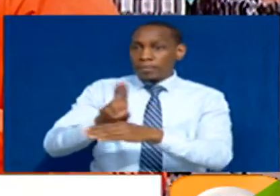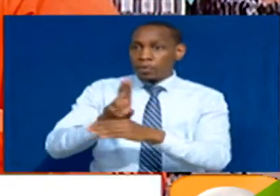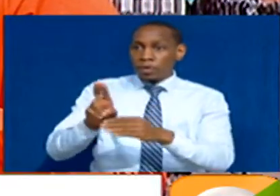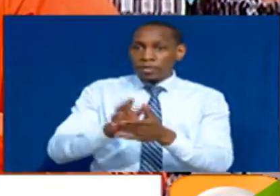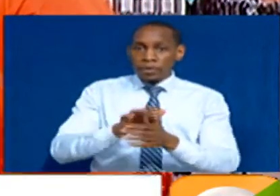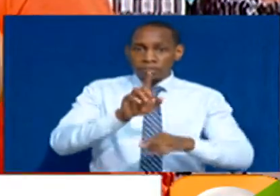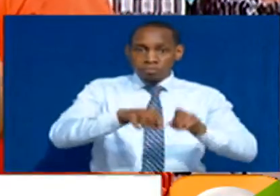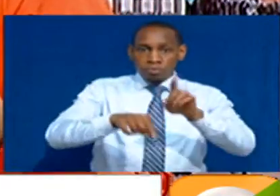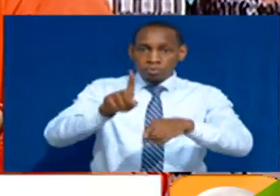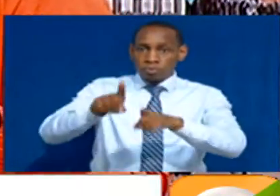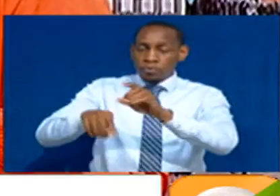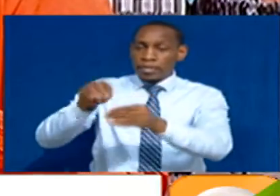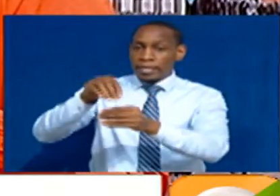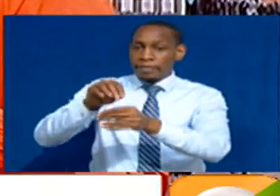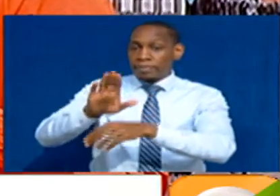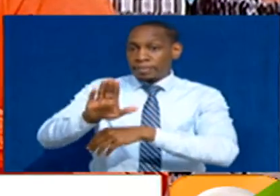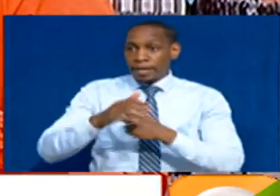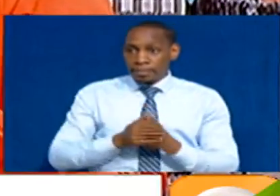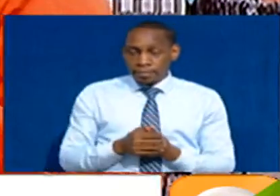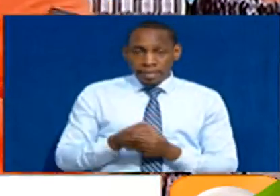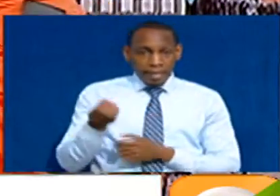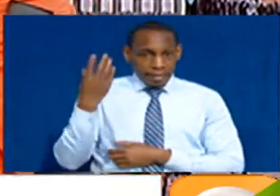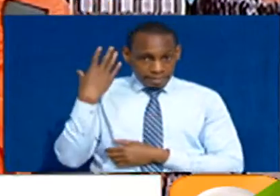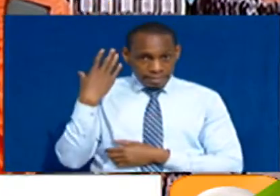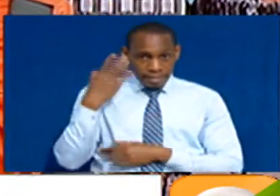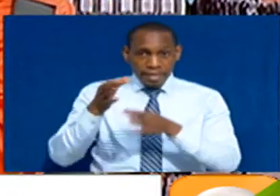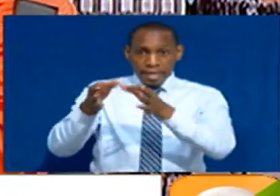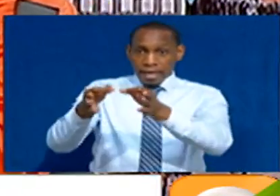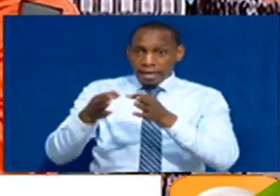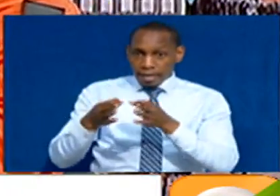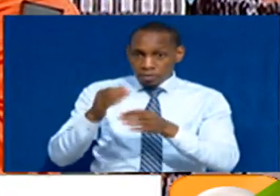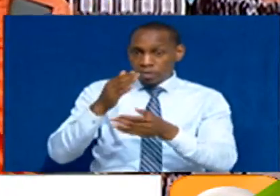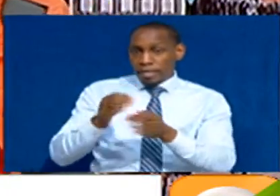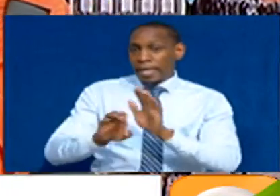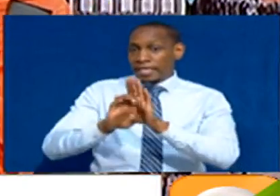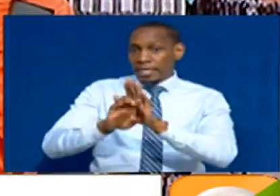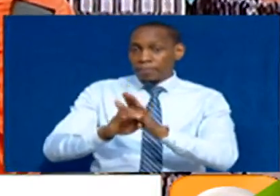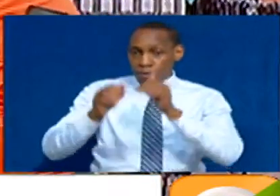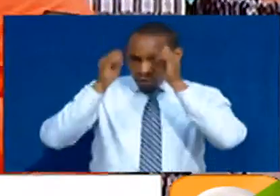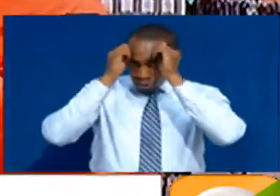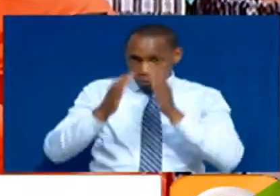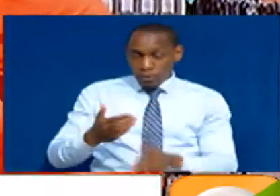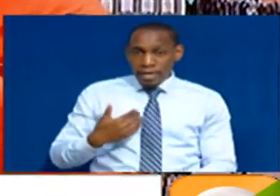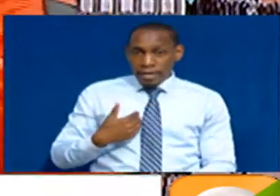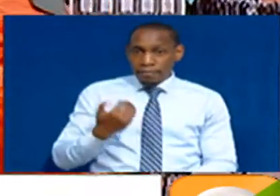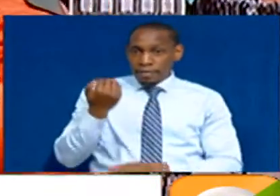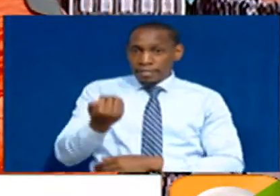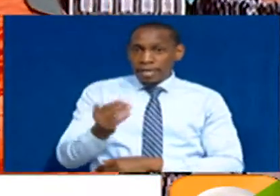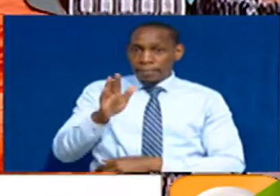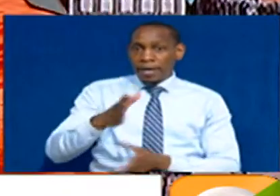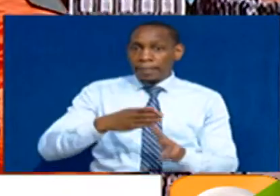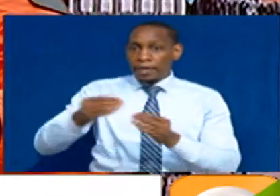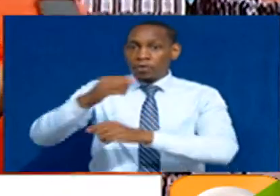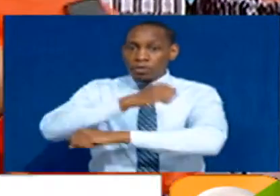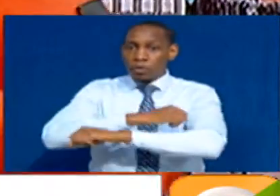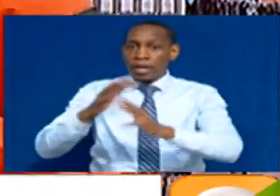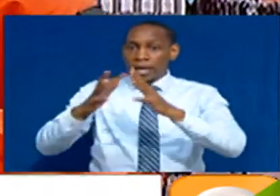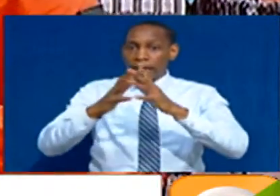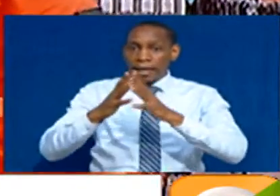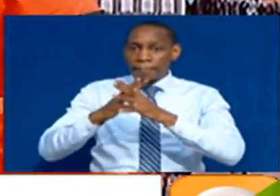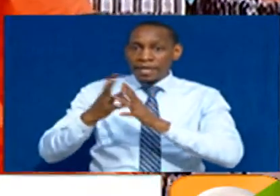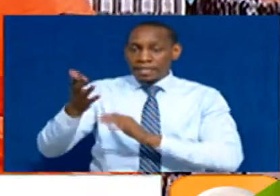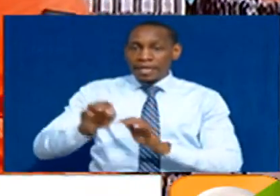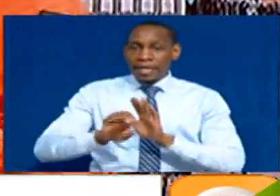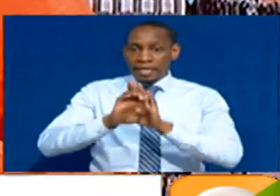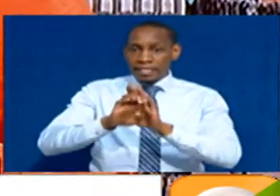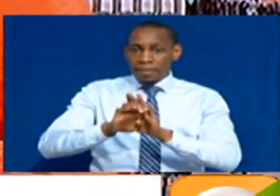to diversify your investments. You know, an account, if you have, let's say you have a student, your child who is going to school in America, like in